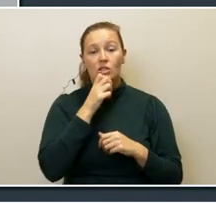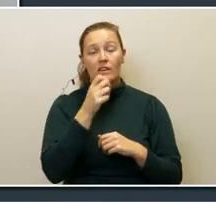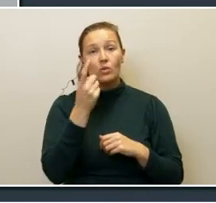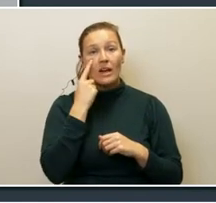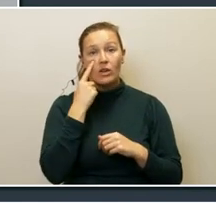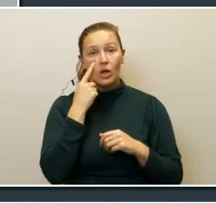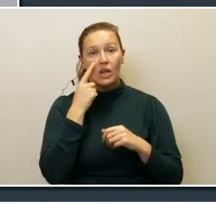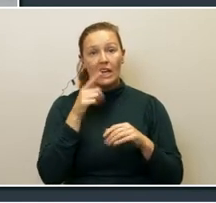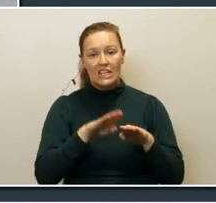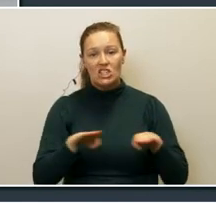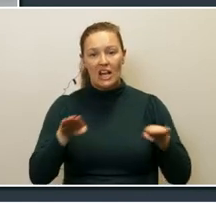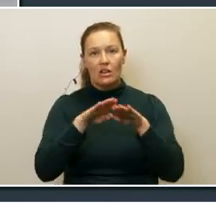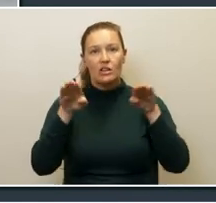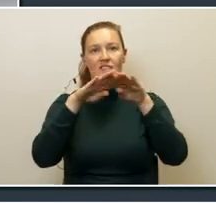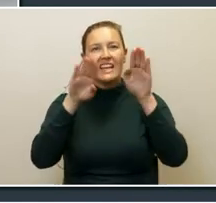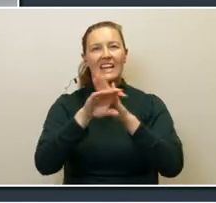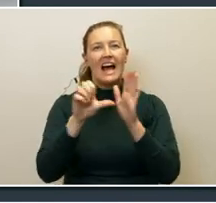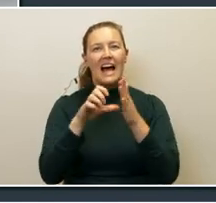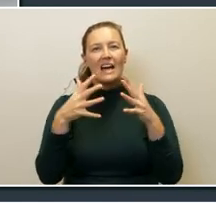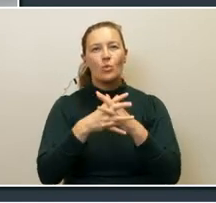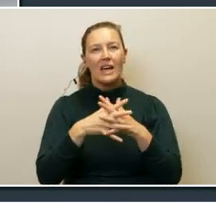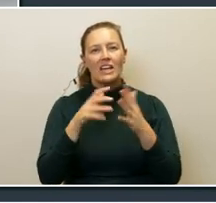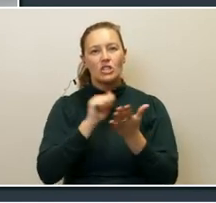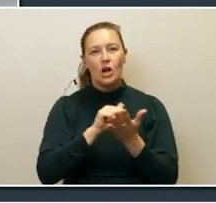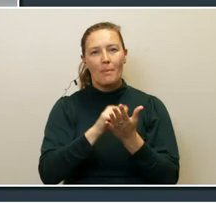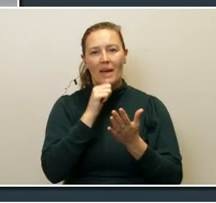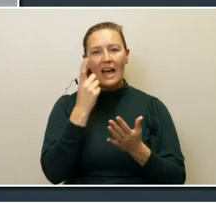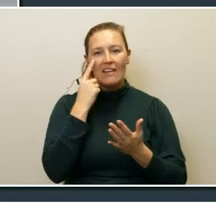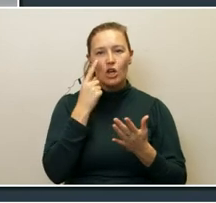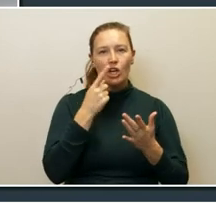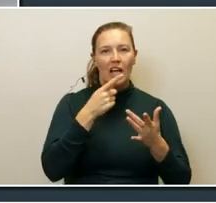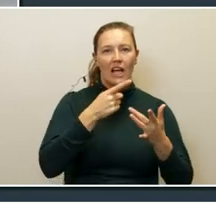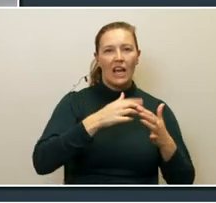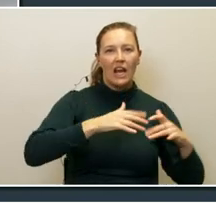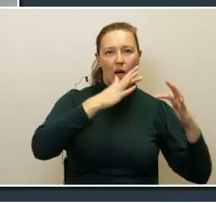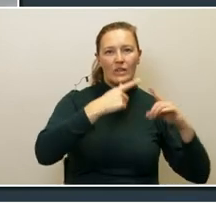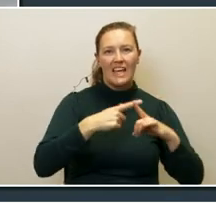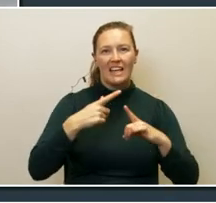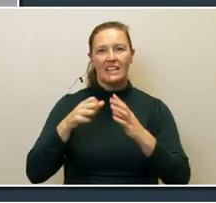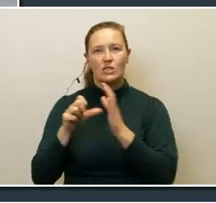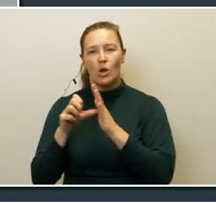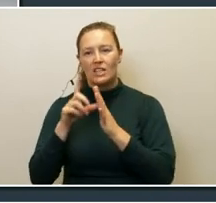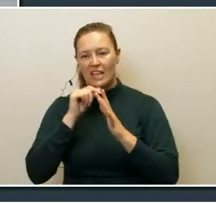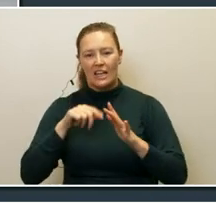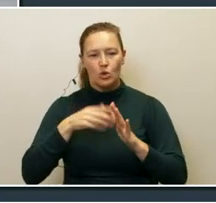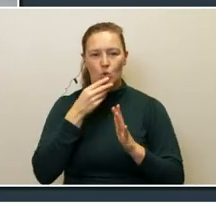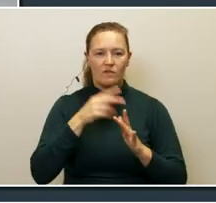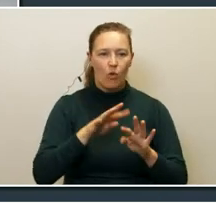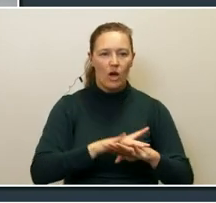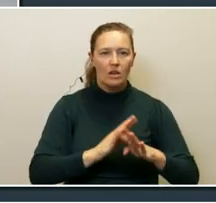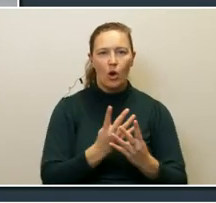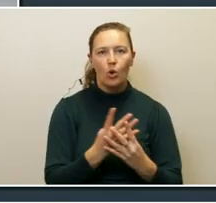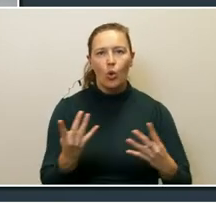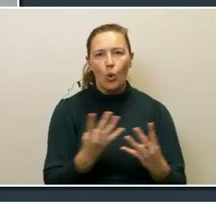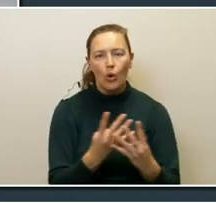of a hardware store and look at the liquids and solids that are proposed to be discharged onto lawns and